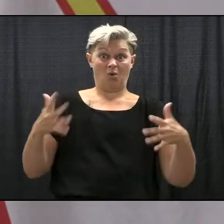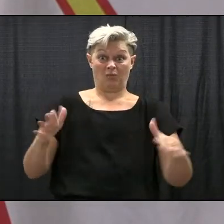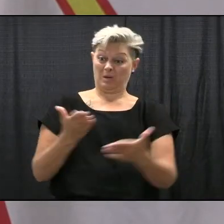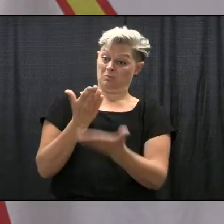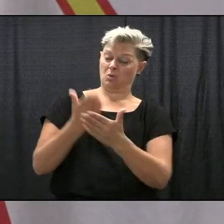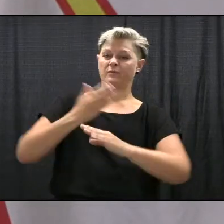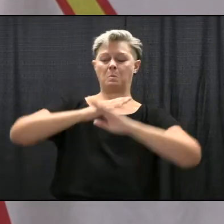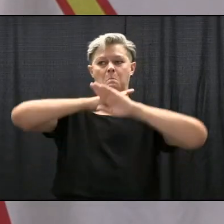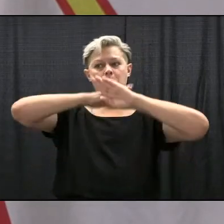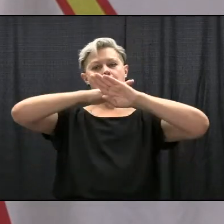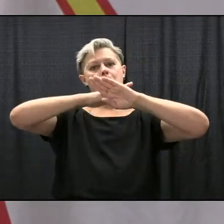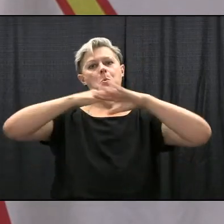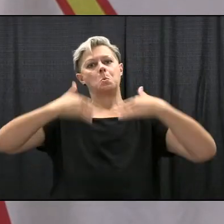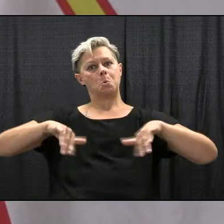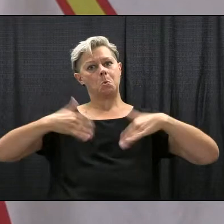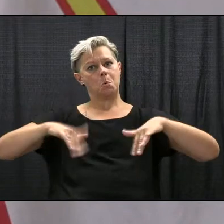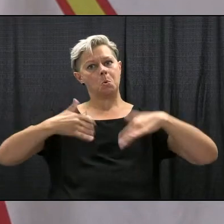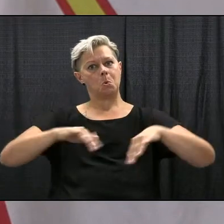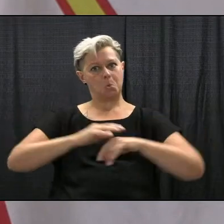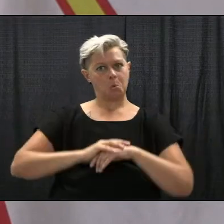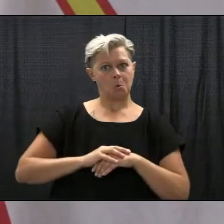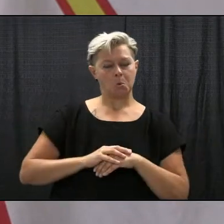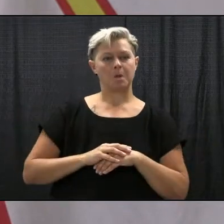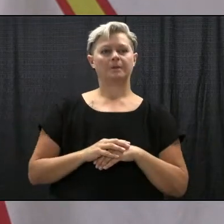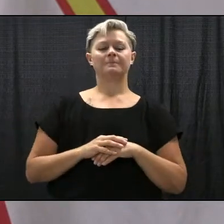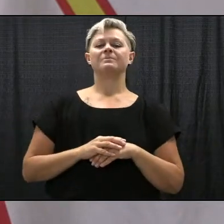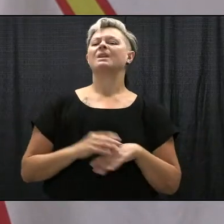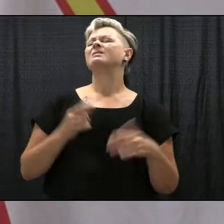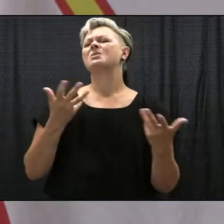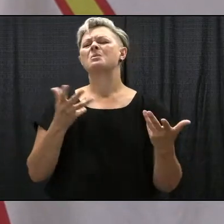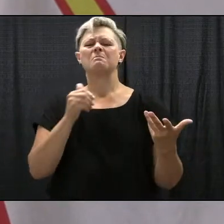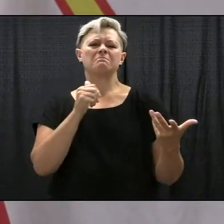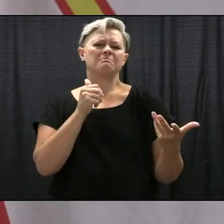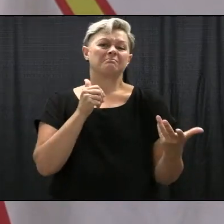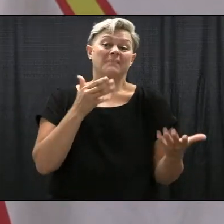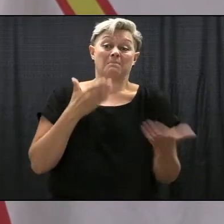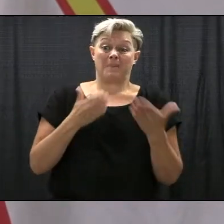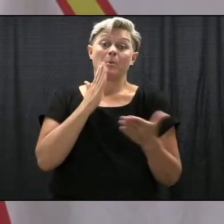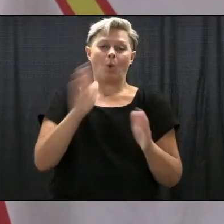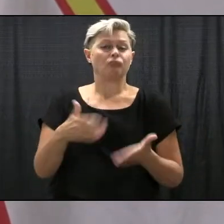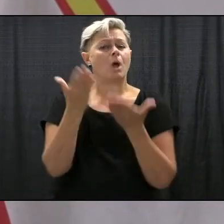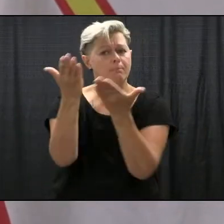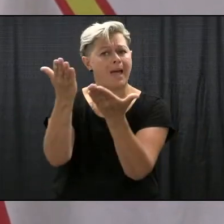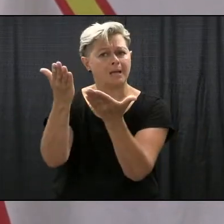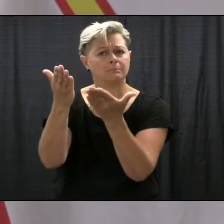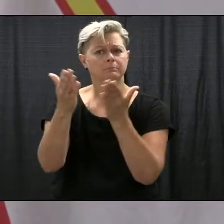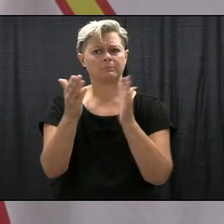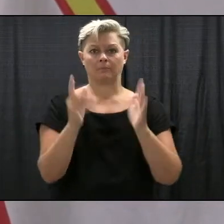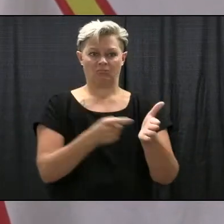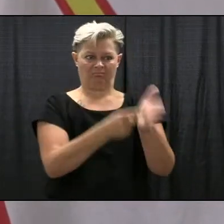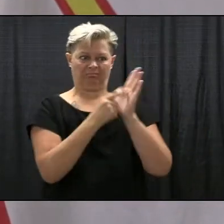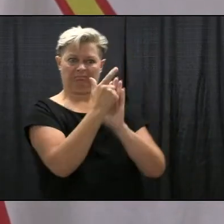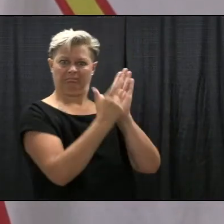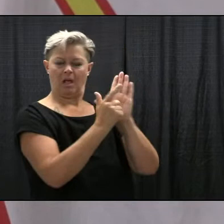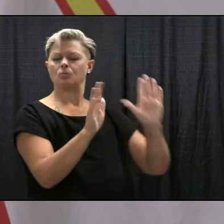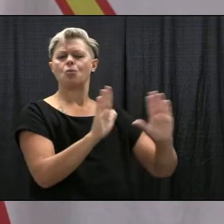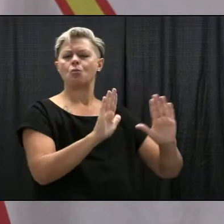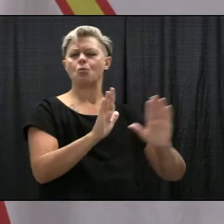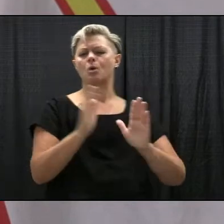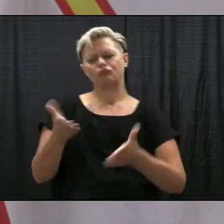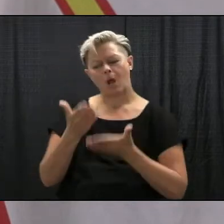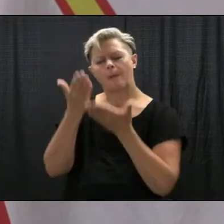pandemic. So I don't know that, we may make recommendations. There wouldn't be mandatory masking in